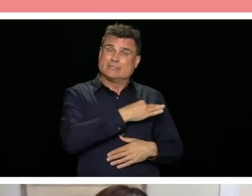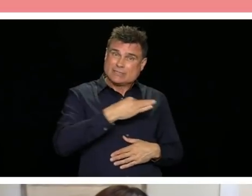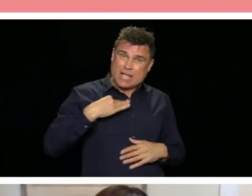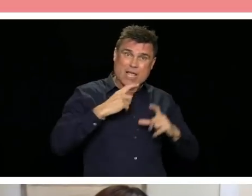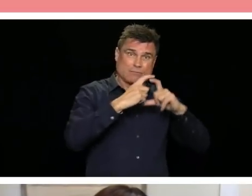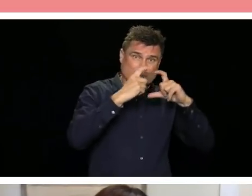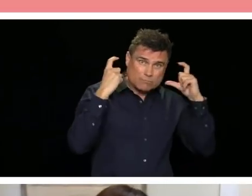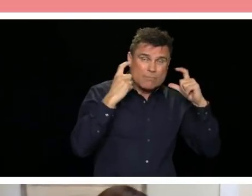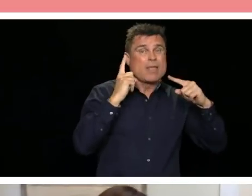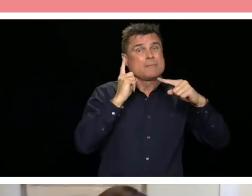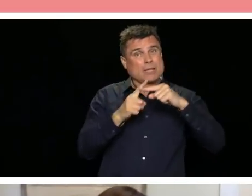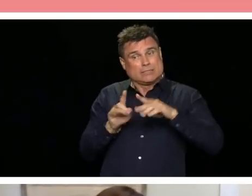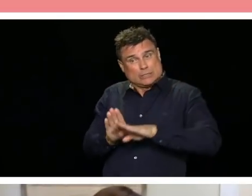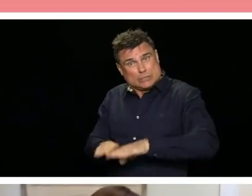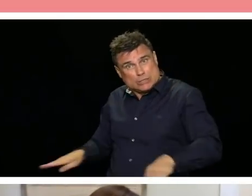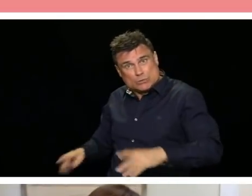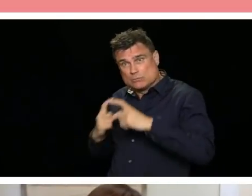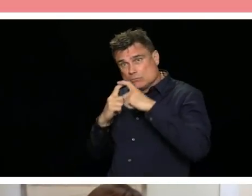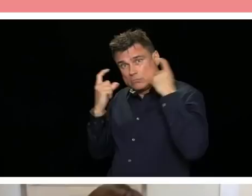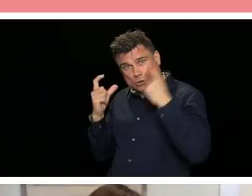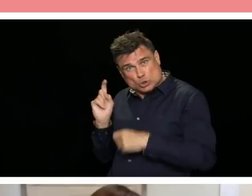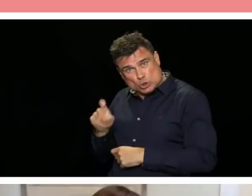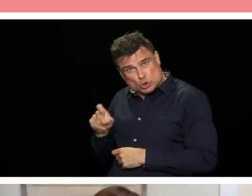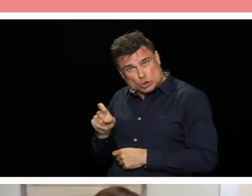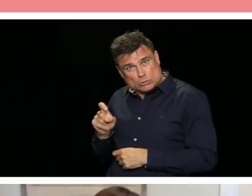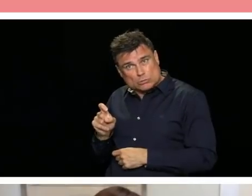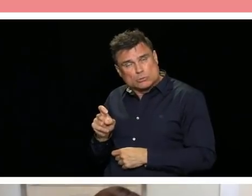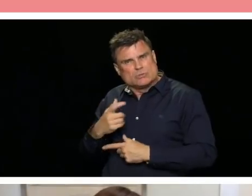Another great question. Thanks, Jessica.